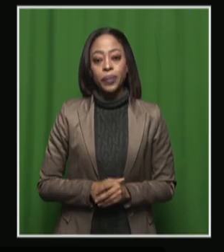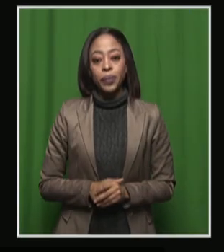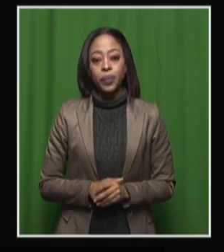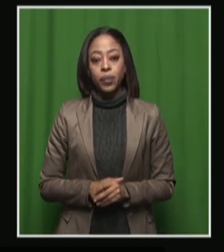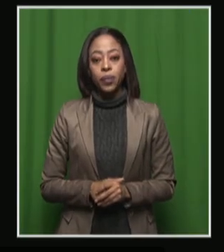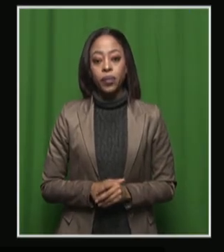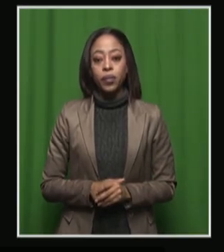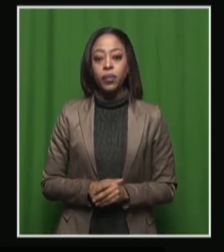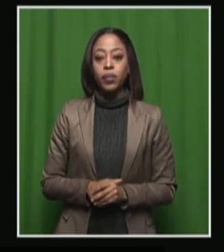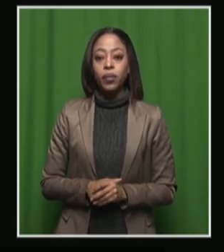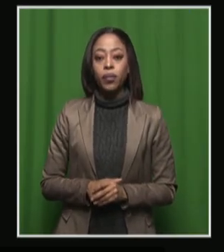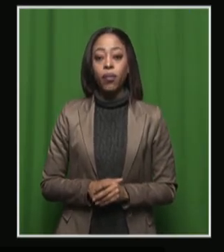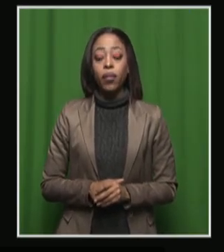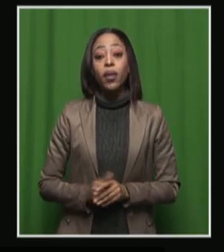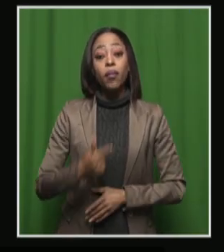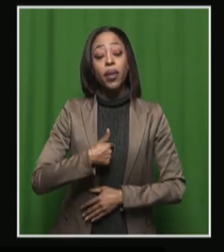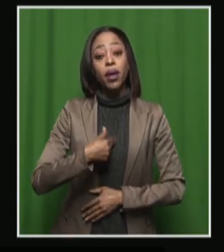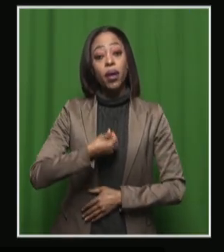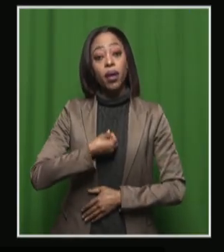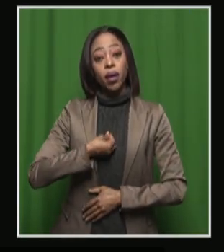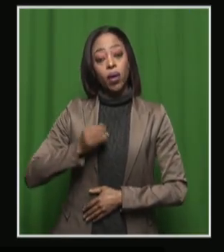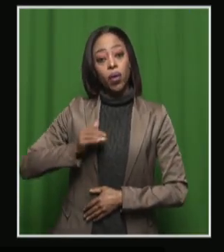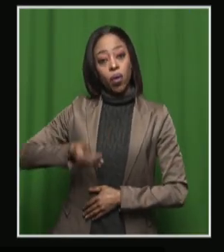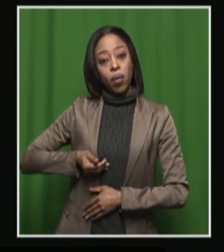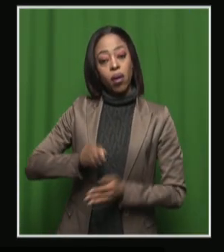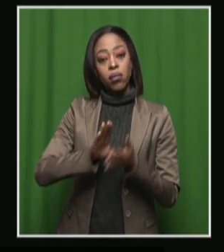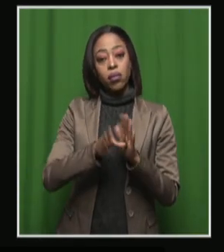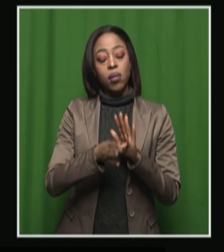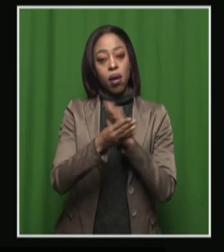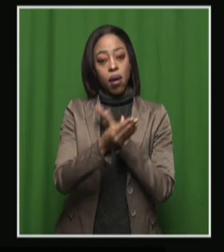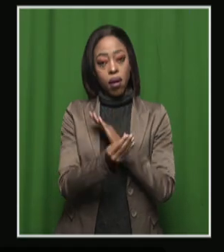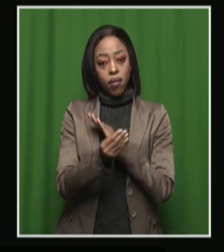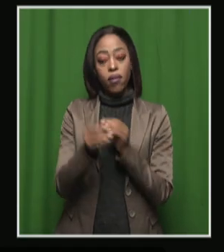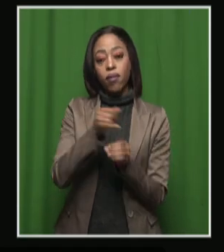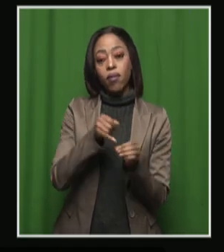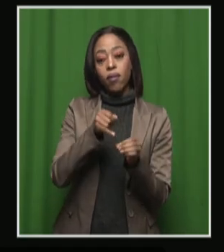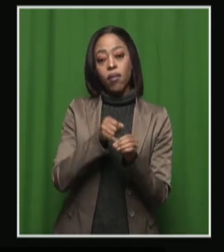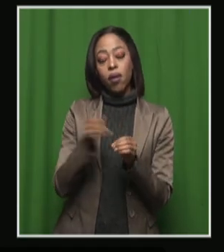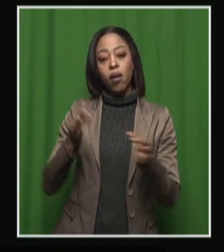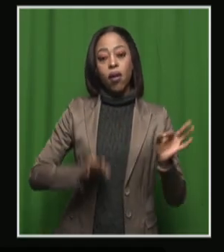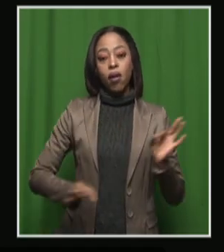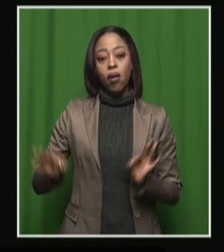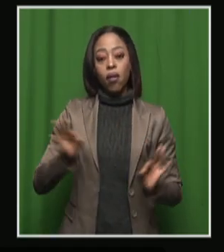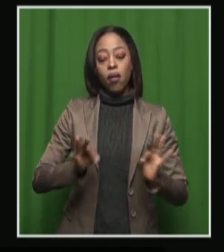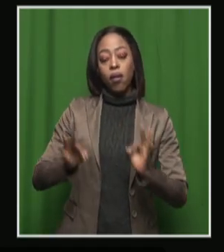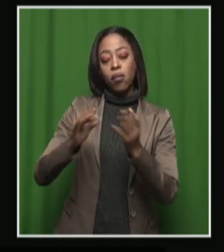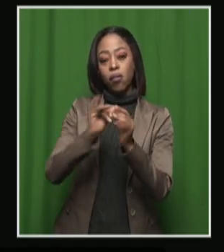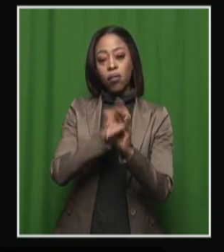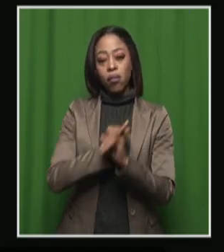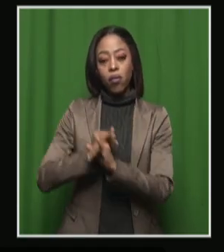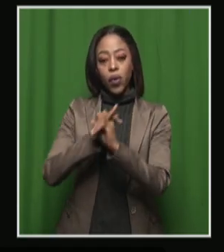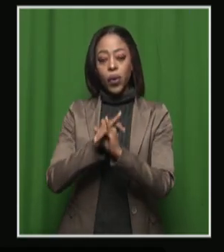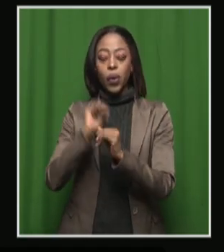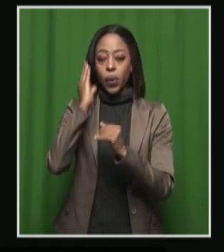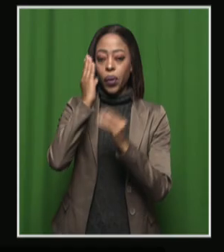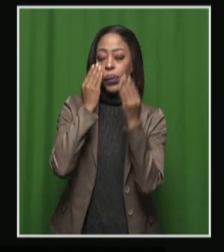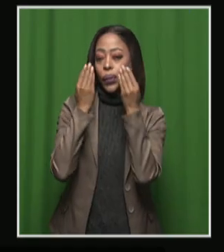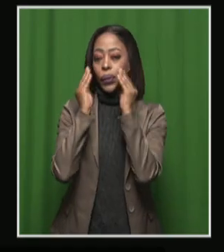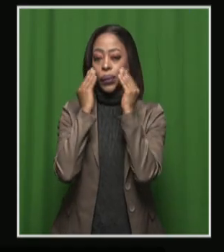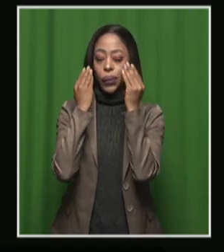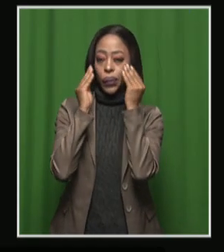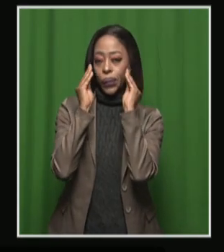Okay, so obviously as a young female with a disability within the fashion industry or within the beauty industry as well, some